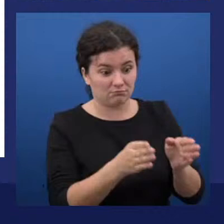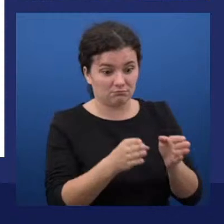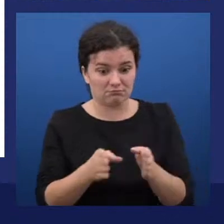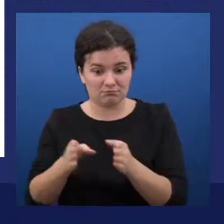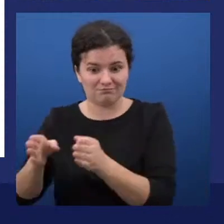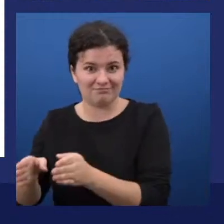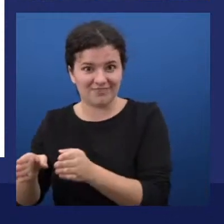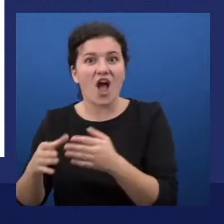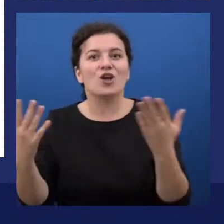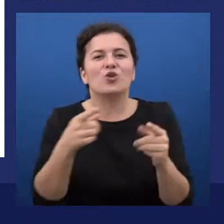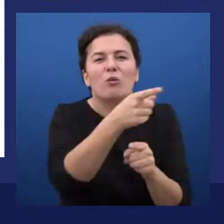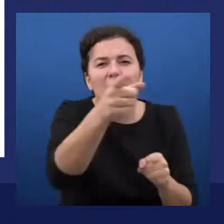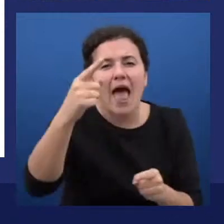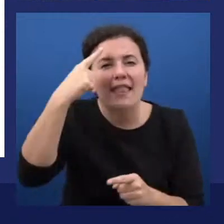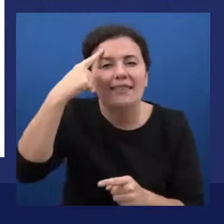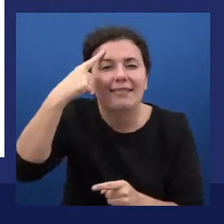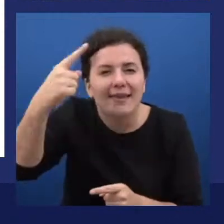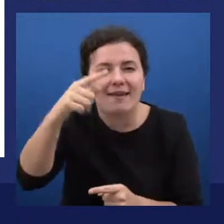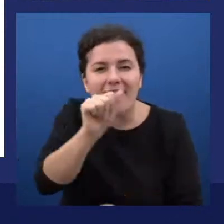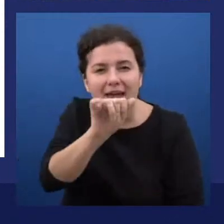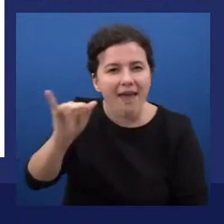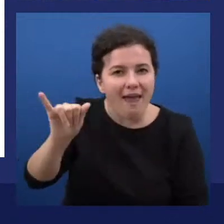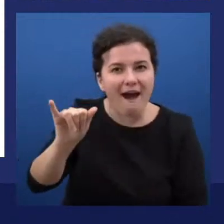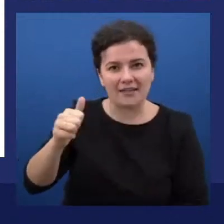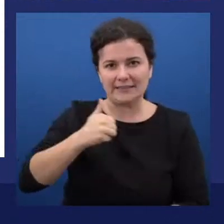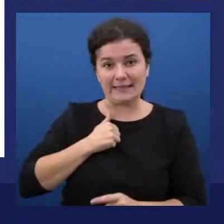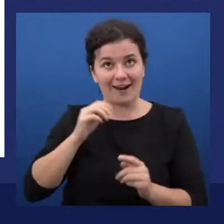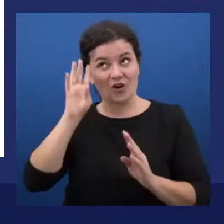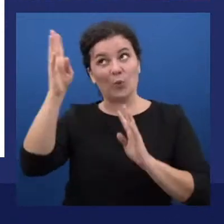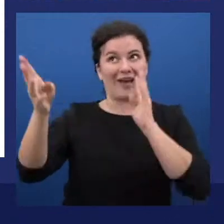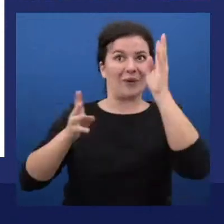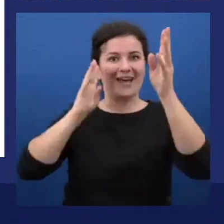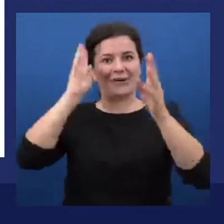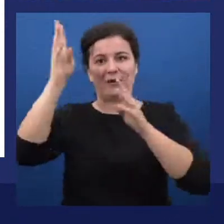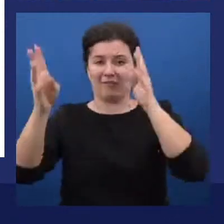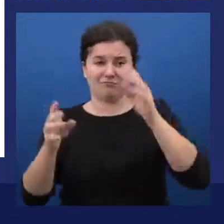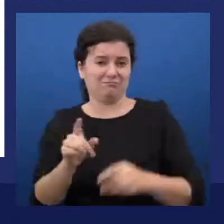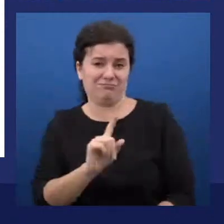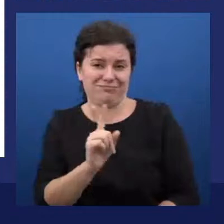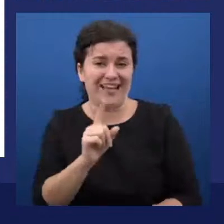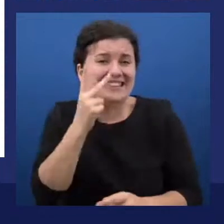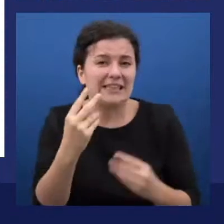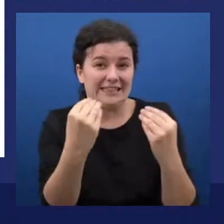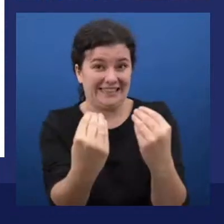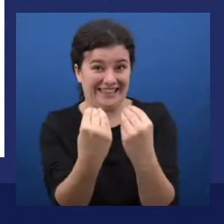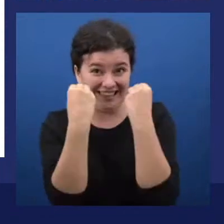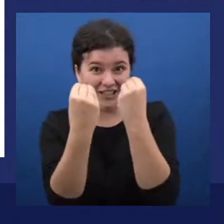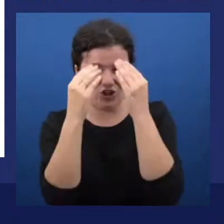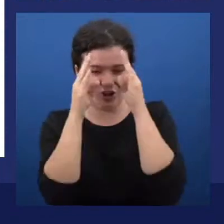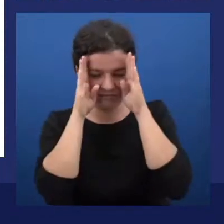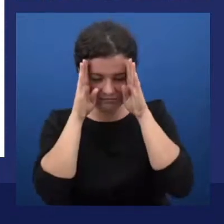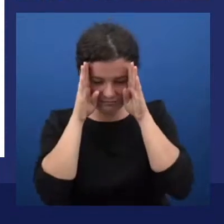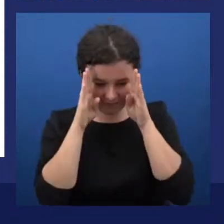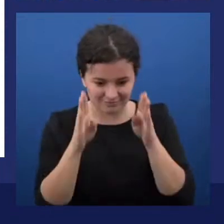does a lot more than what they think. And so, yeah. All right,